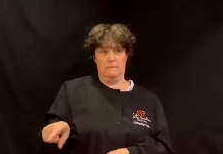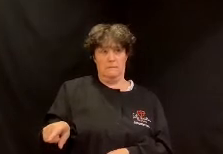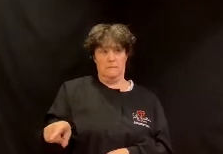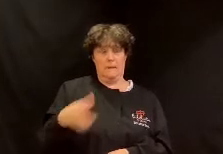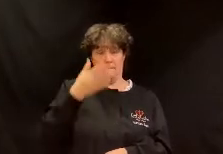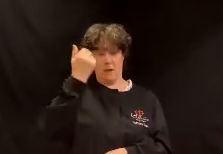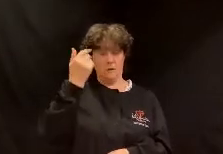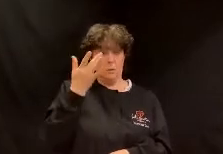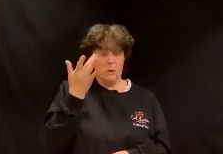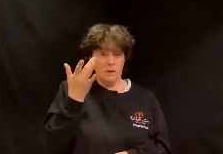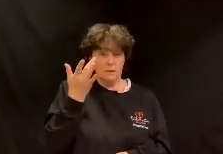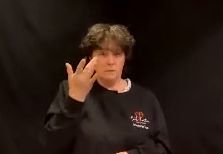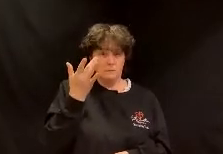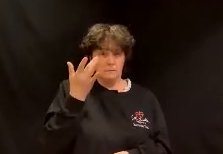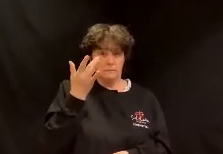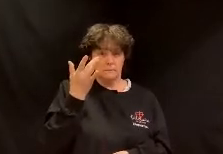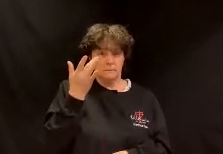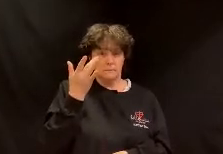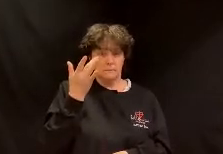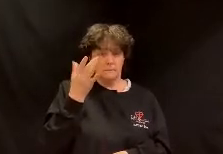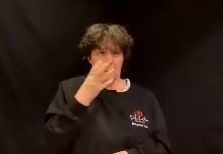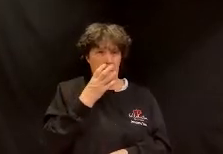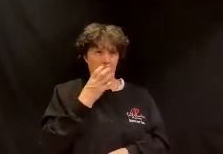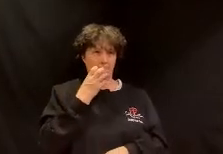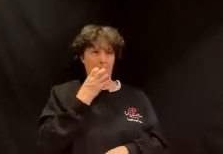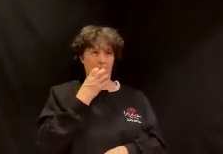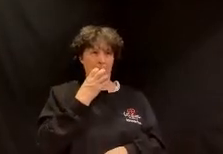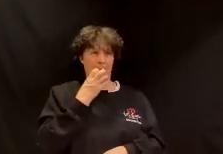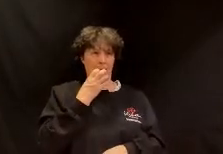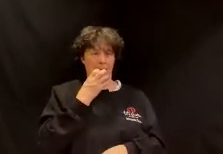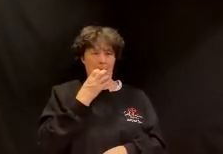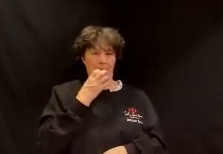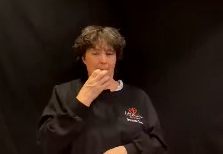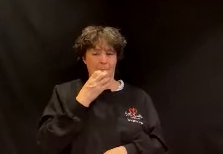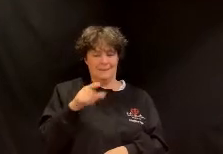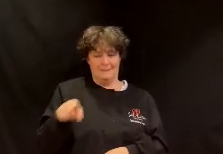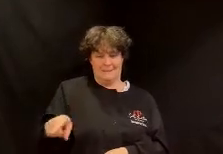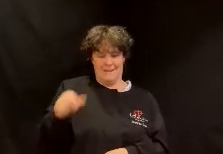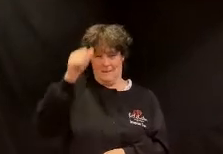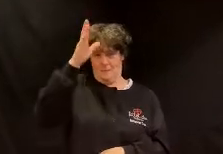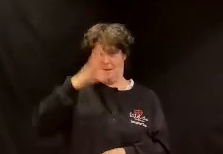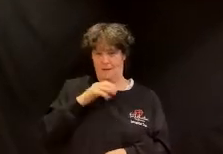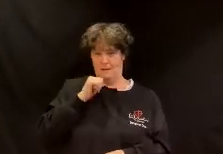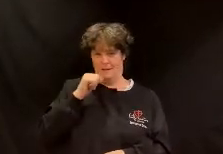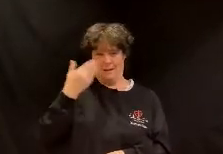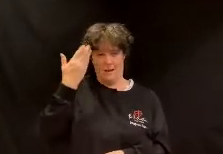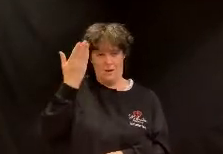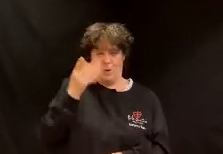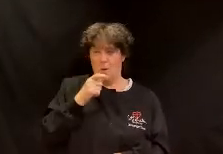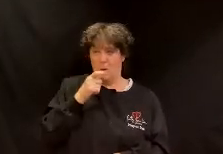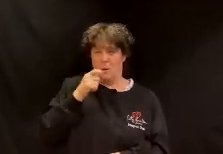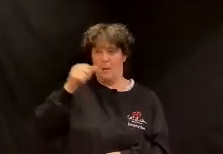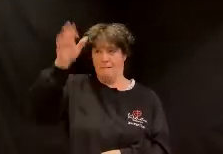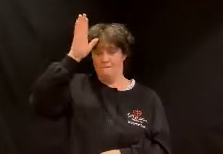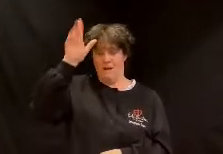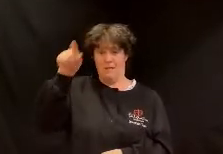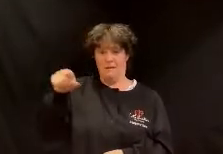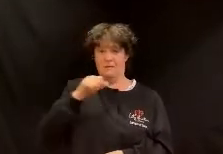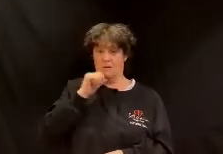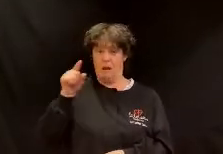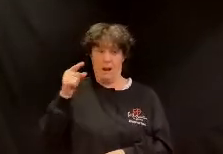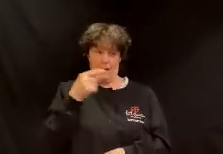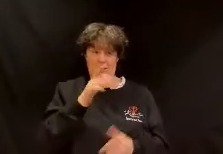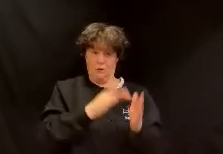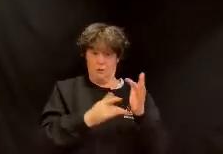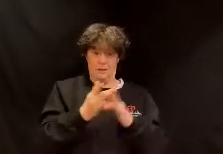Because why? He said he was getting mad because this man didn't know who the Father was. Angry. Not at him.